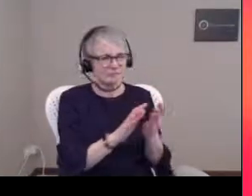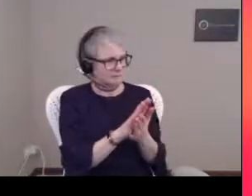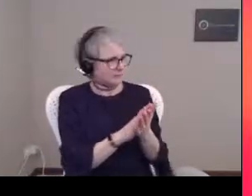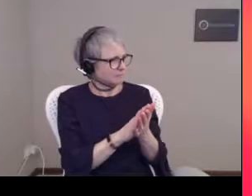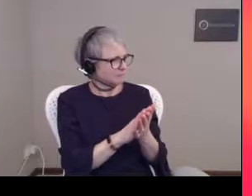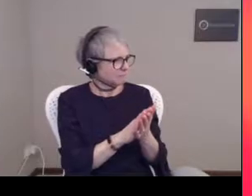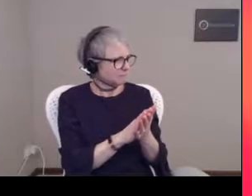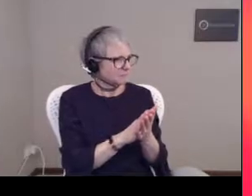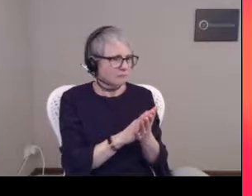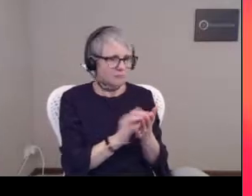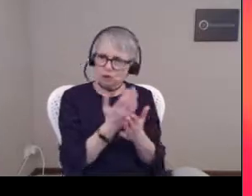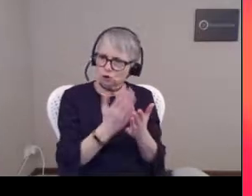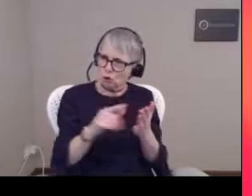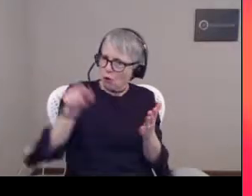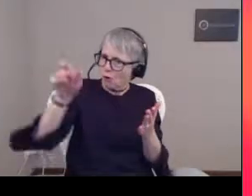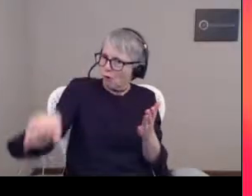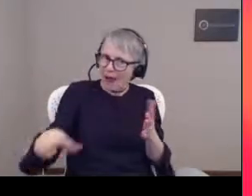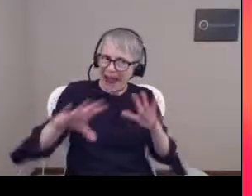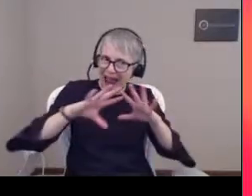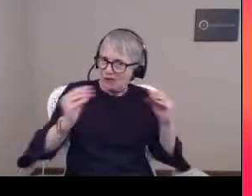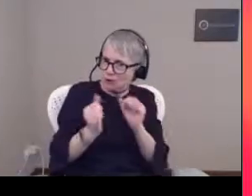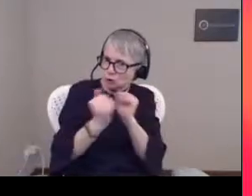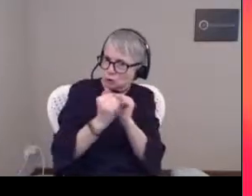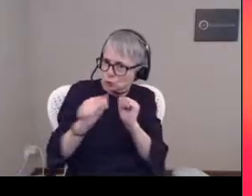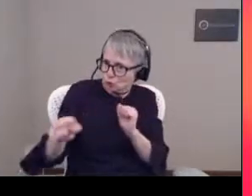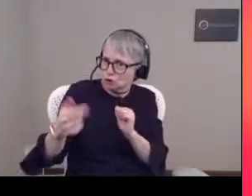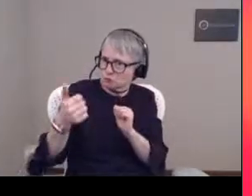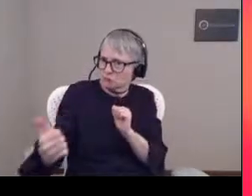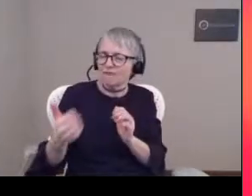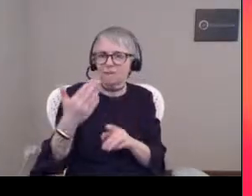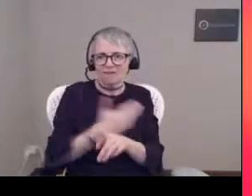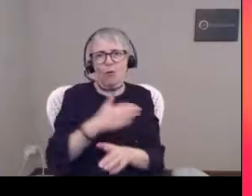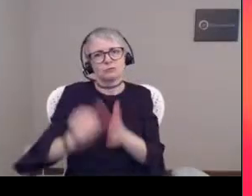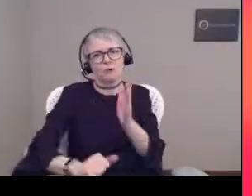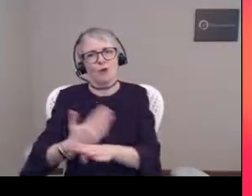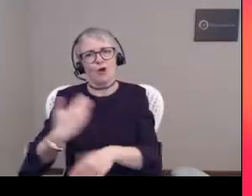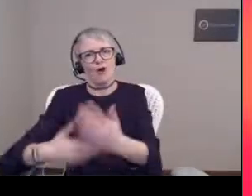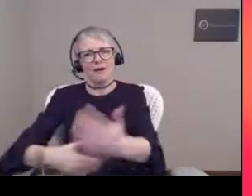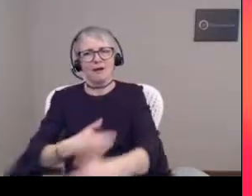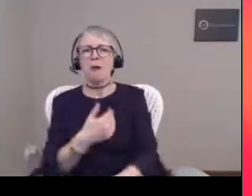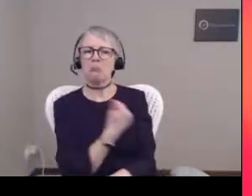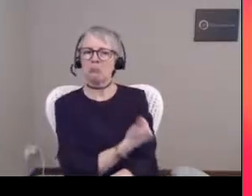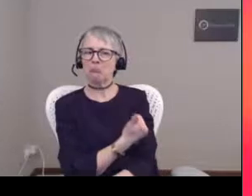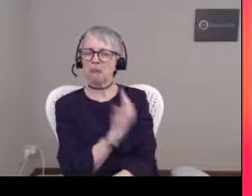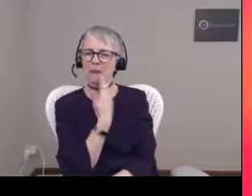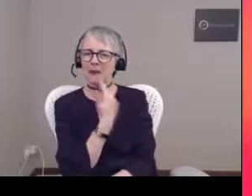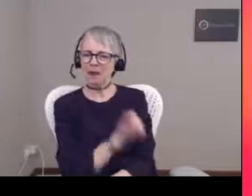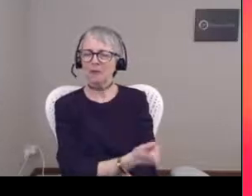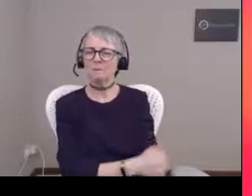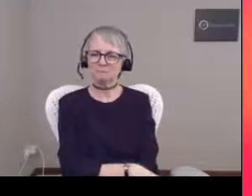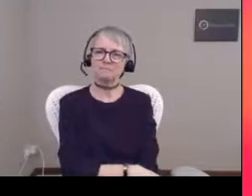that that environment was right from the outset for her. Fantastic, thank you. A quick one from,